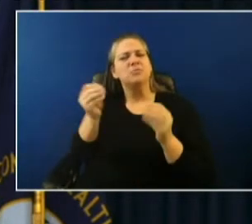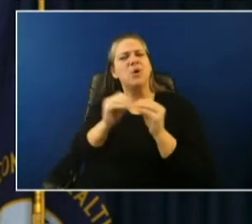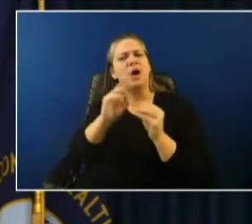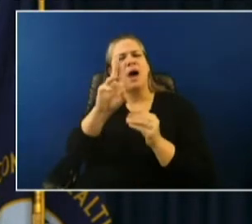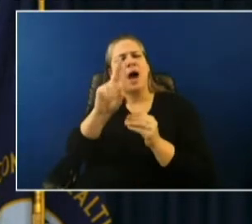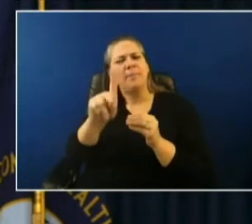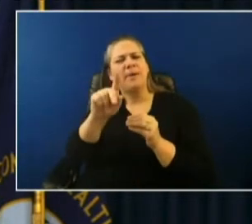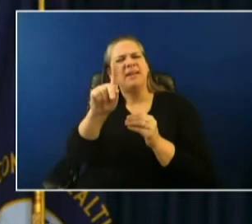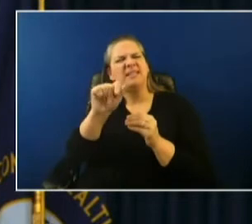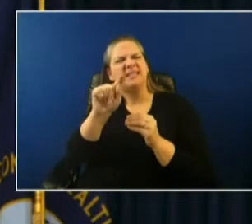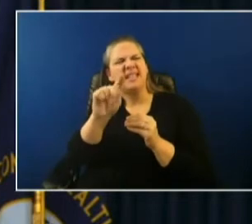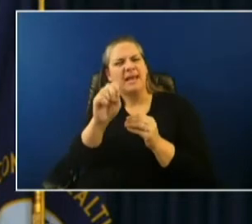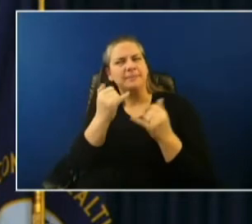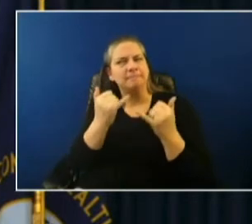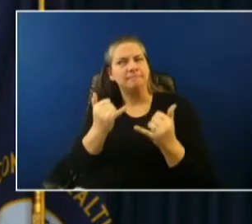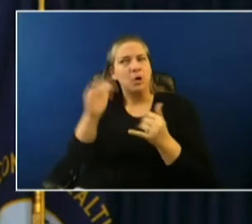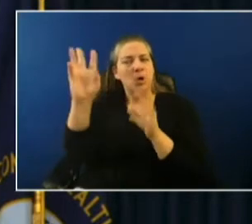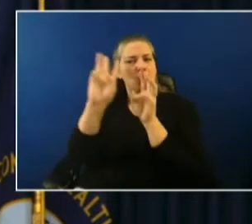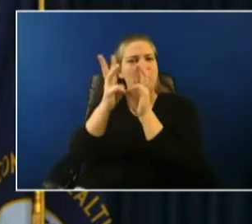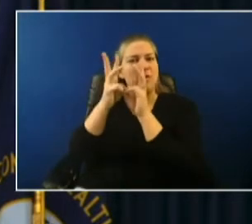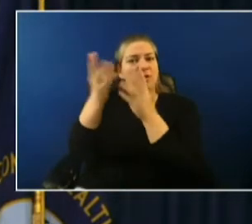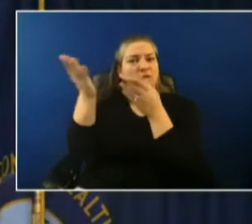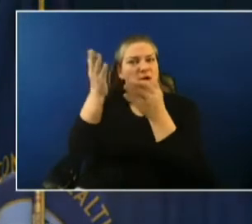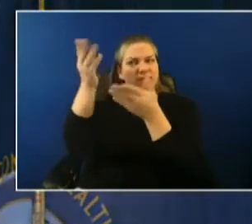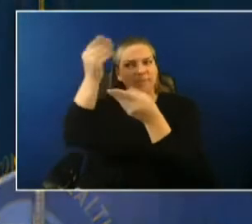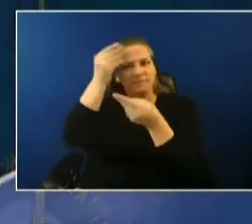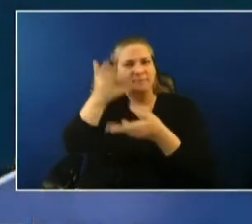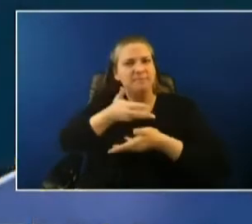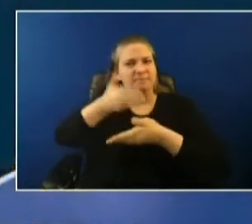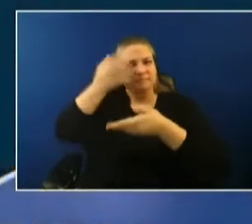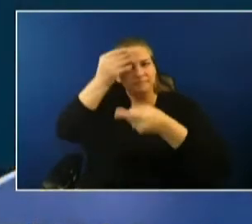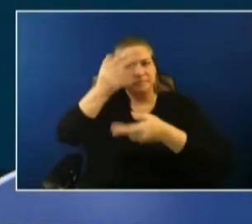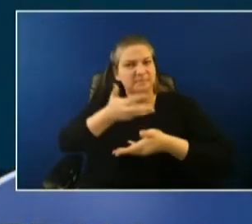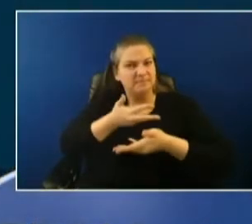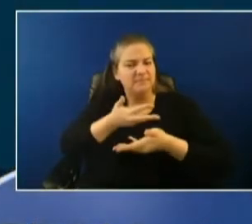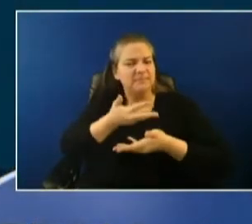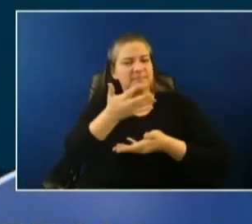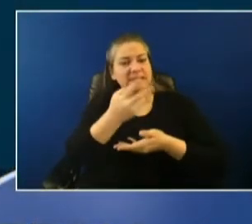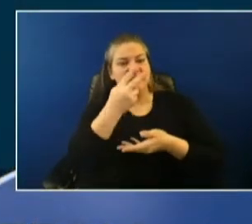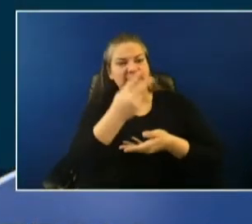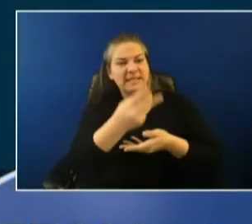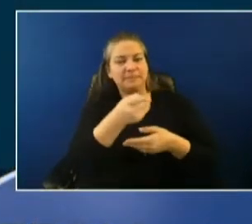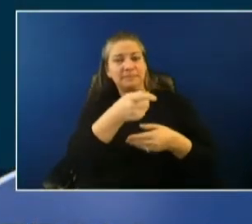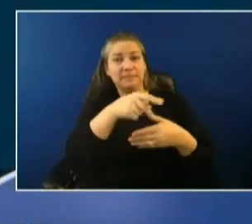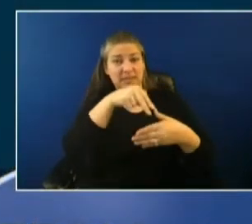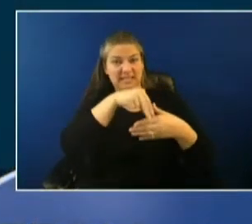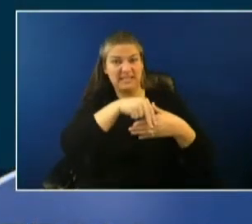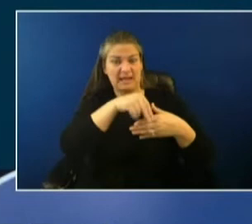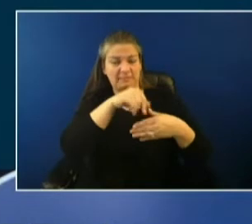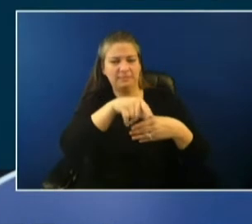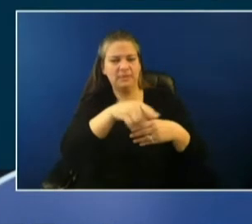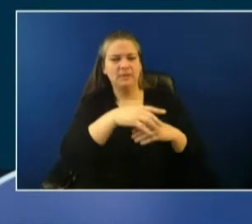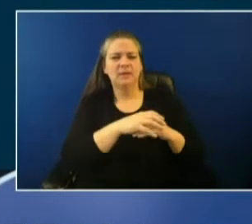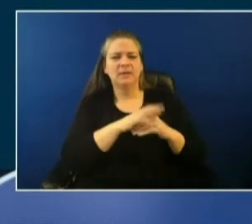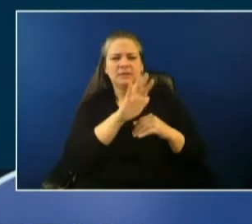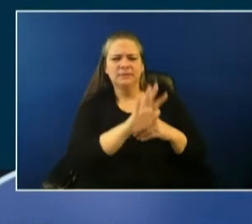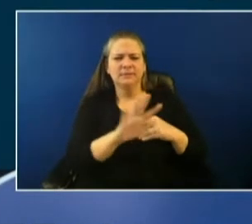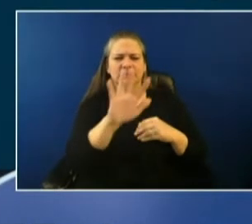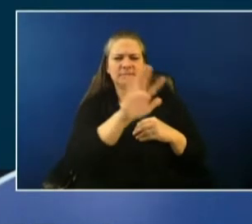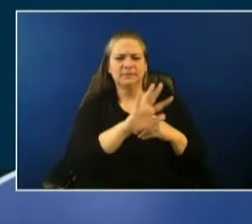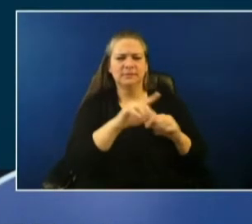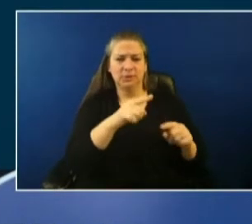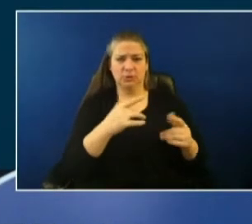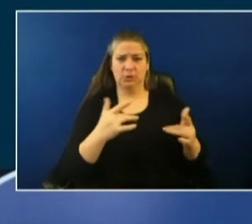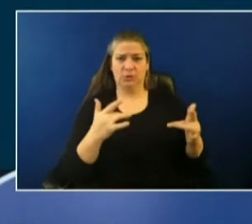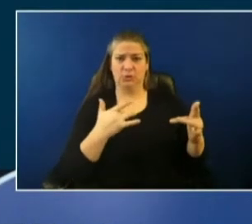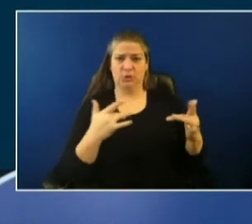National Weather Service. Can we go to the first one? So as you'll see, the area of most concern